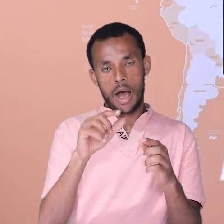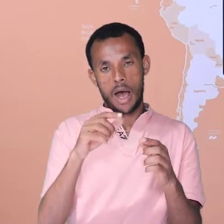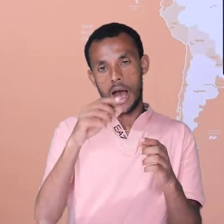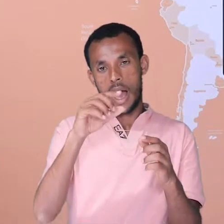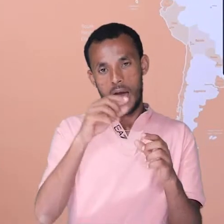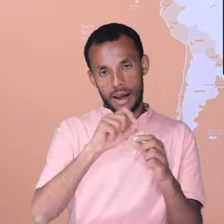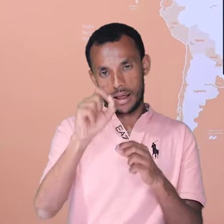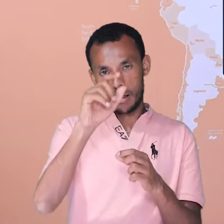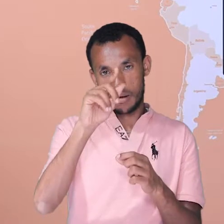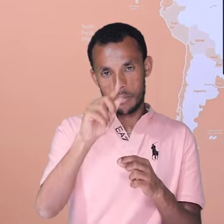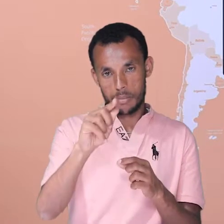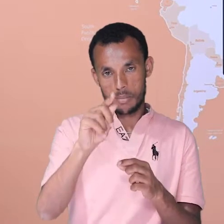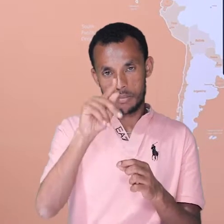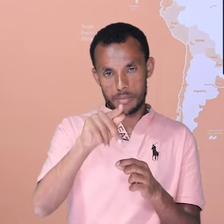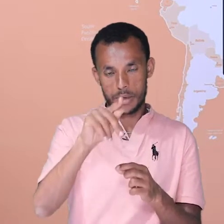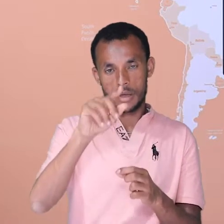PXQ.